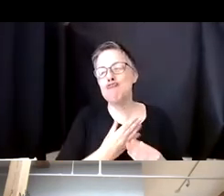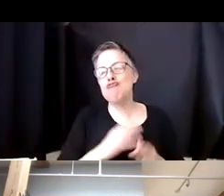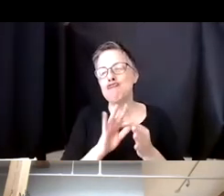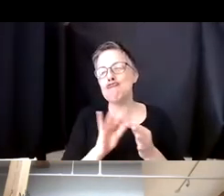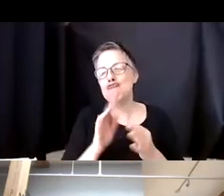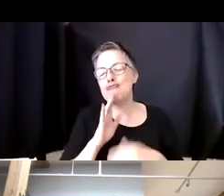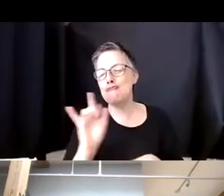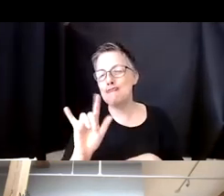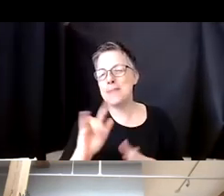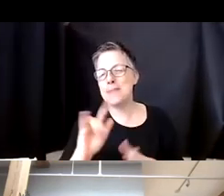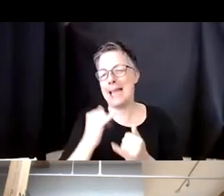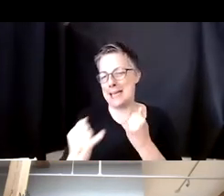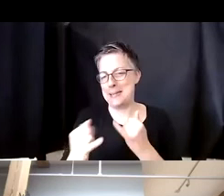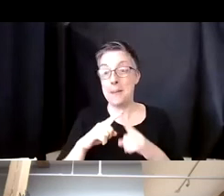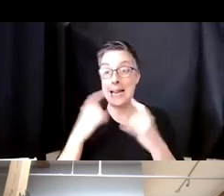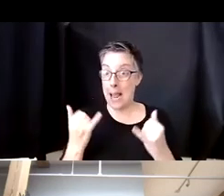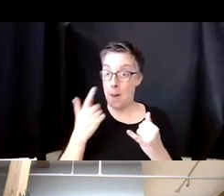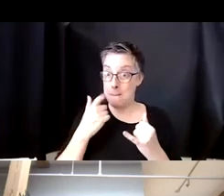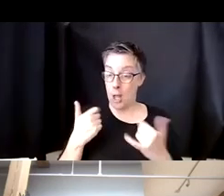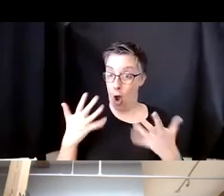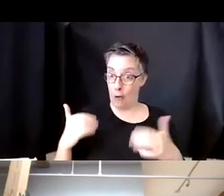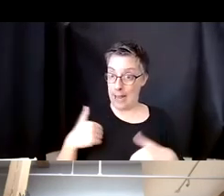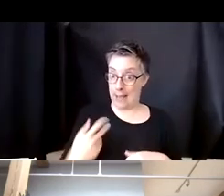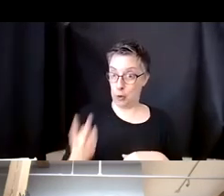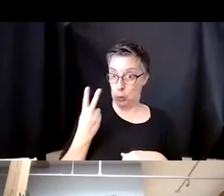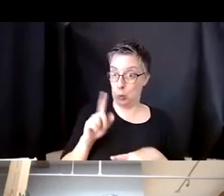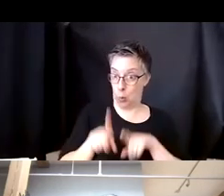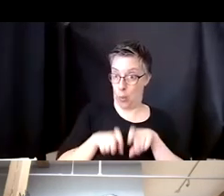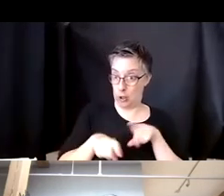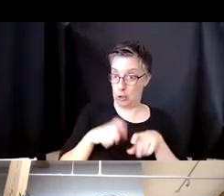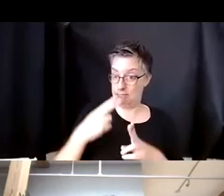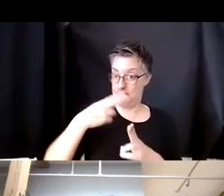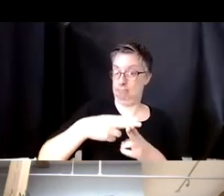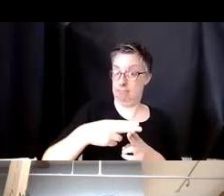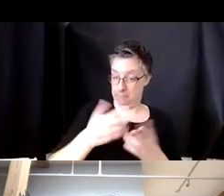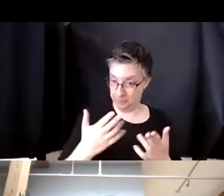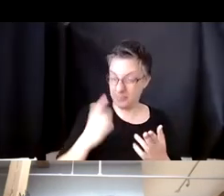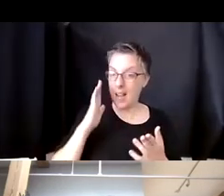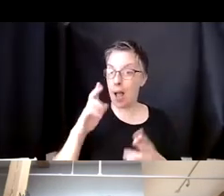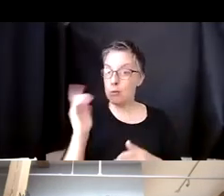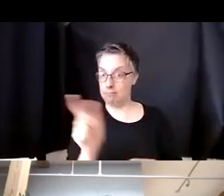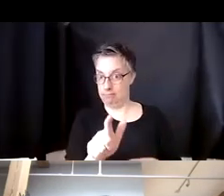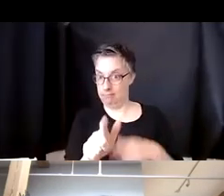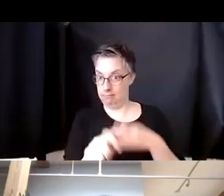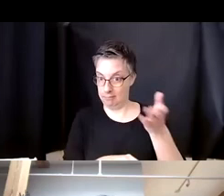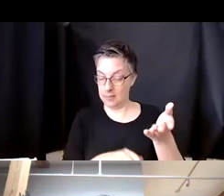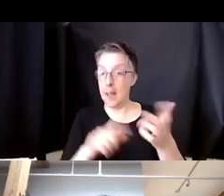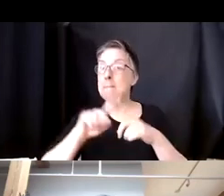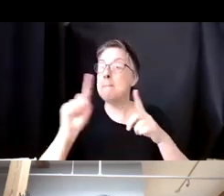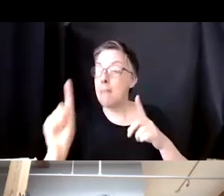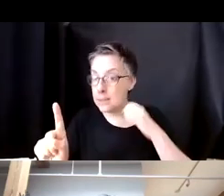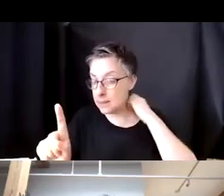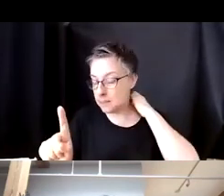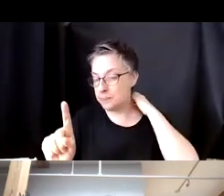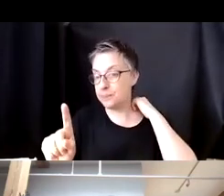for now, since we already have a couple questions queued up in the Q&A, I will turn to those. But